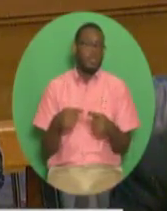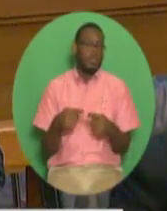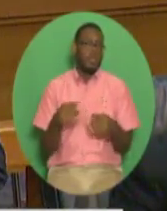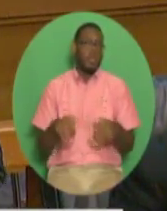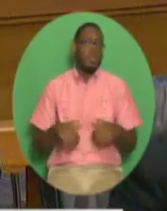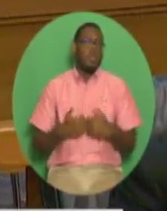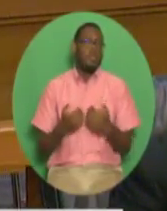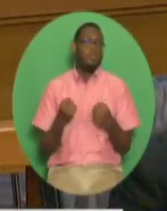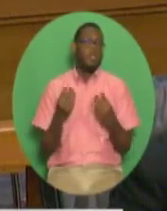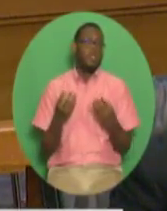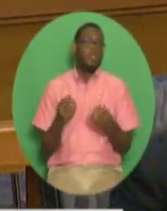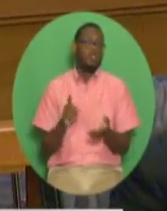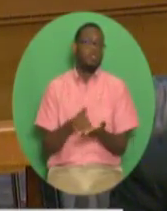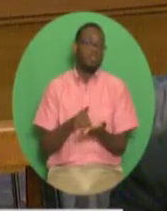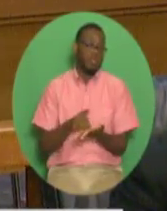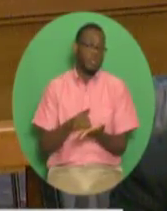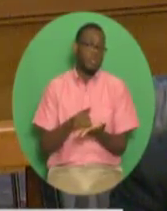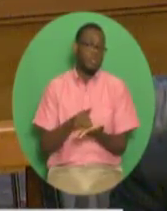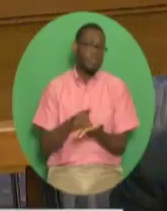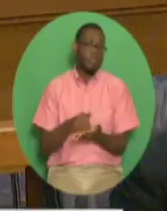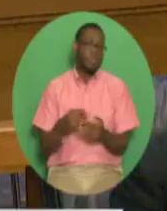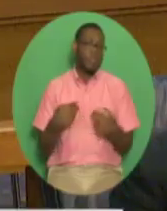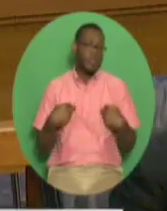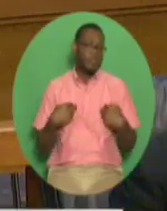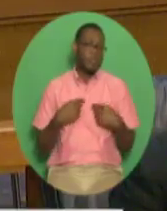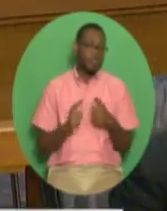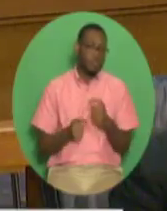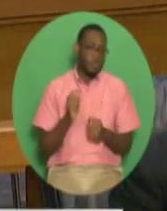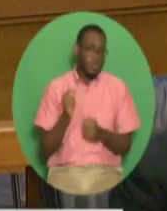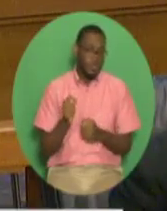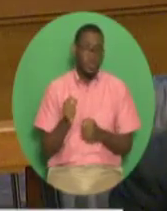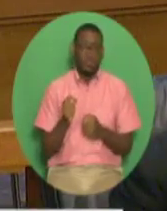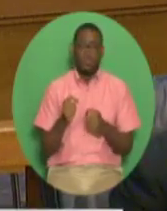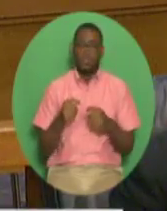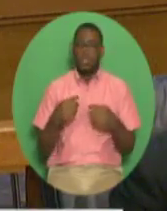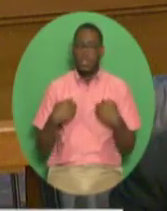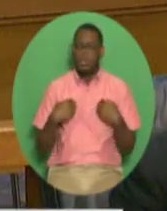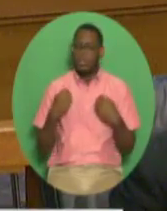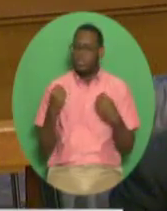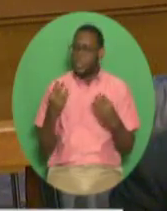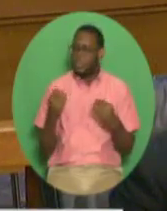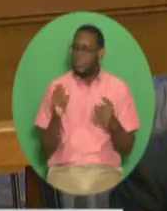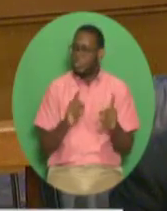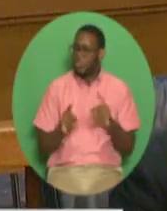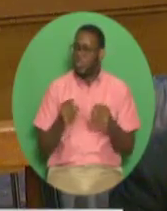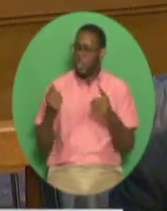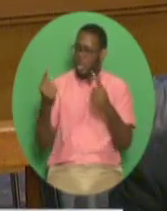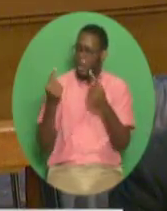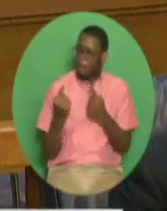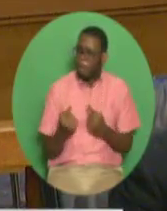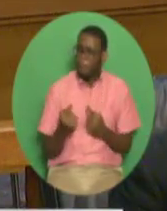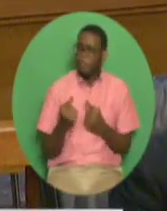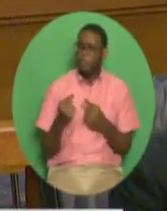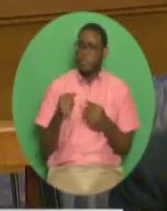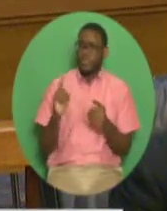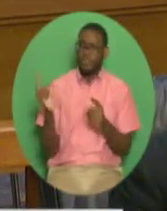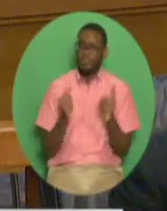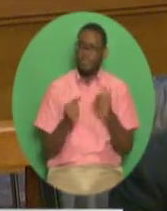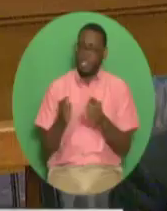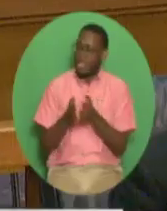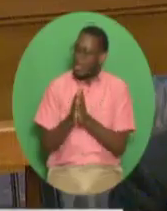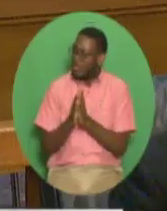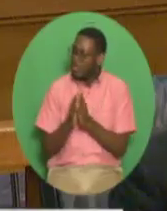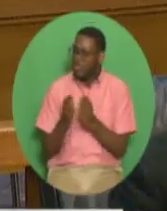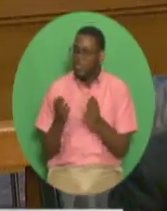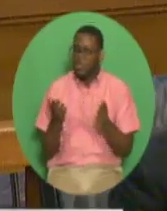and supplies, which is, an issue that many constituents would come to my constituency office